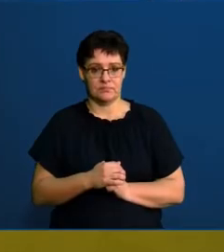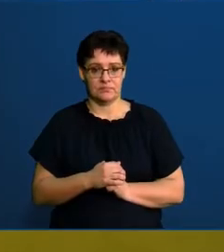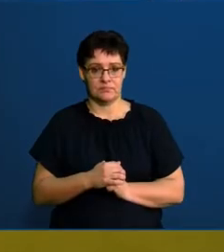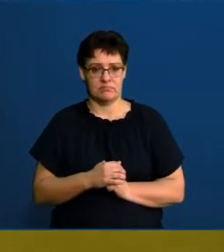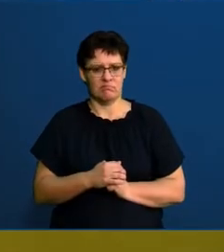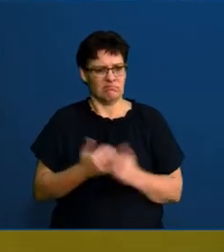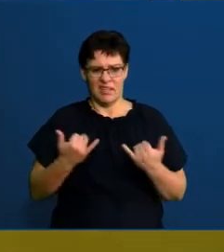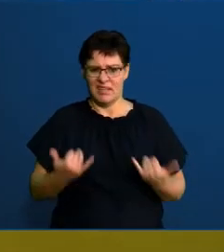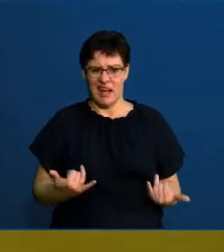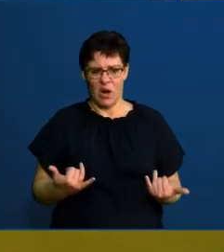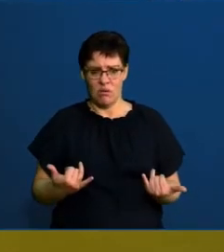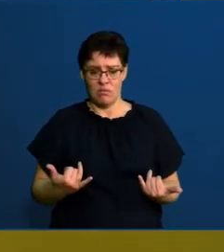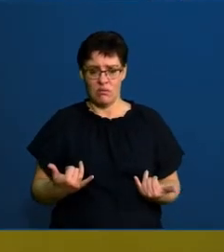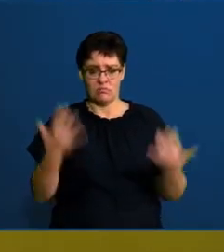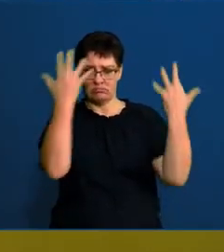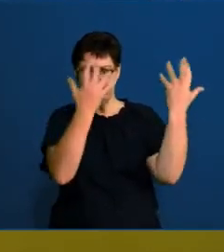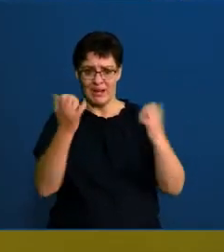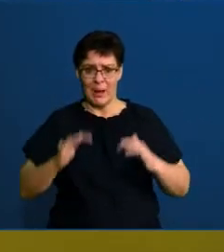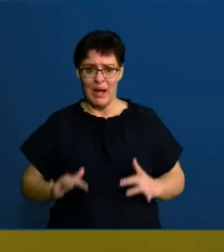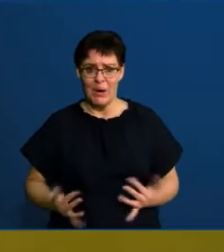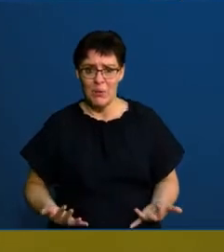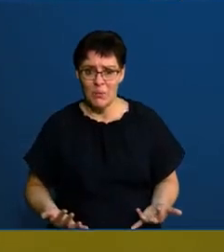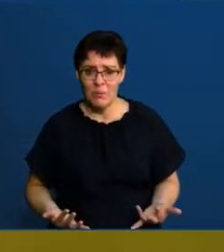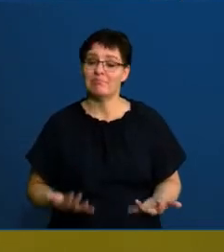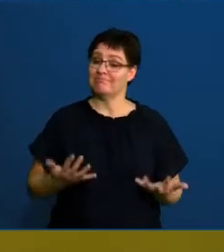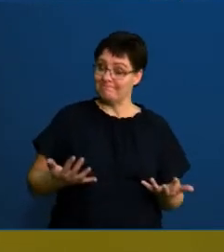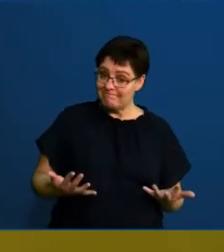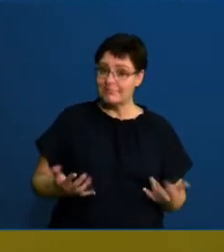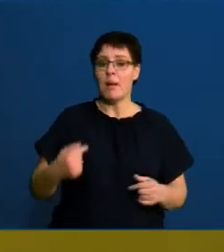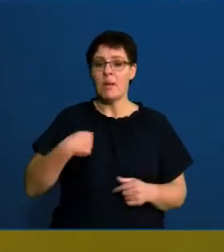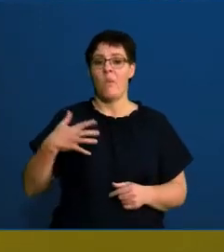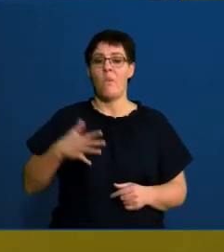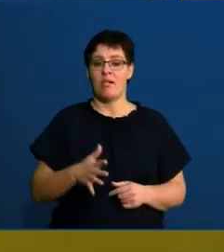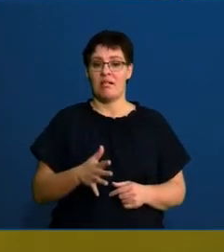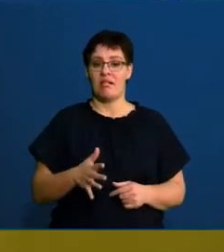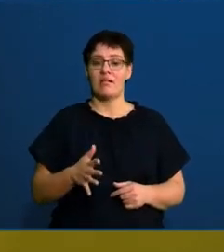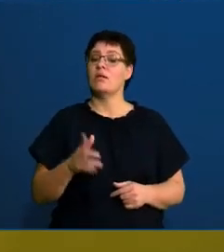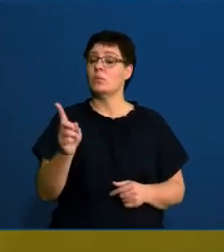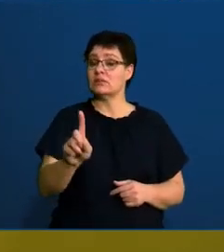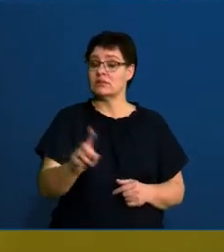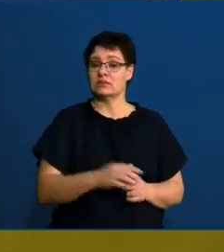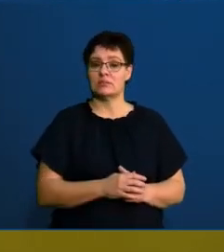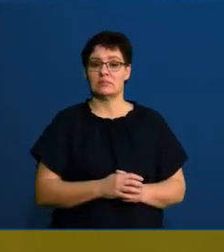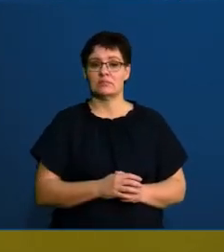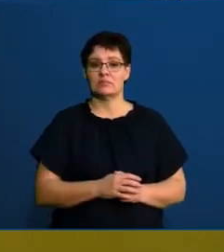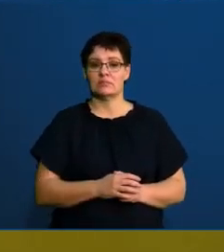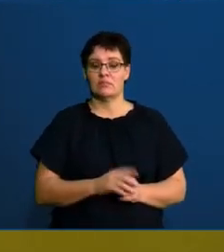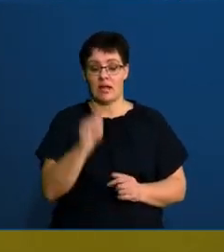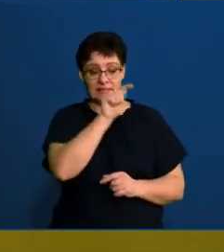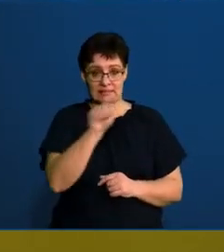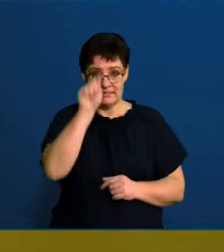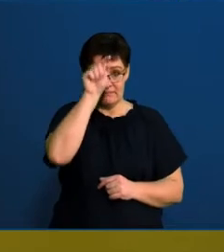Now, if I wanted to work this out, I'm going to take the 3 and I'm going to actually divide